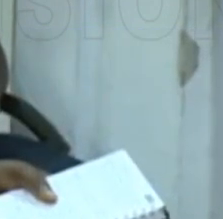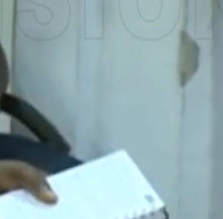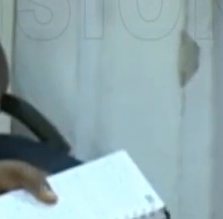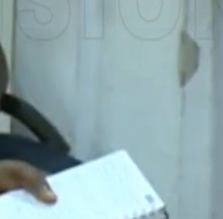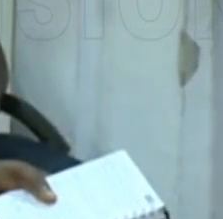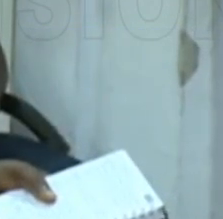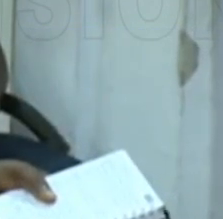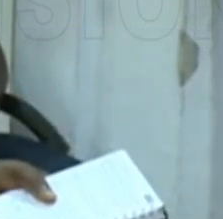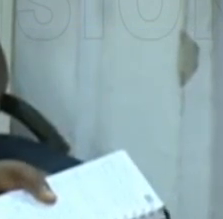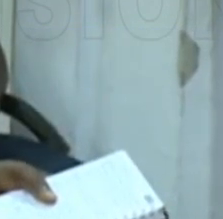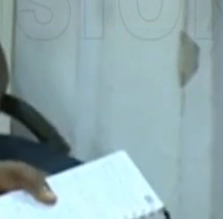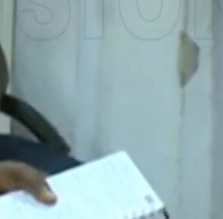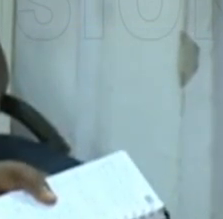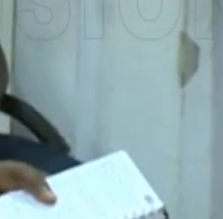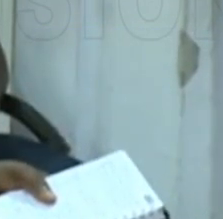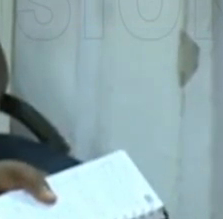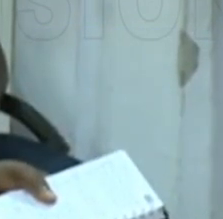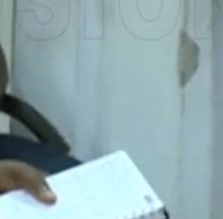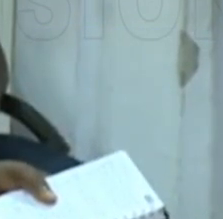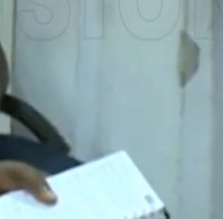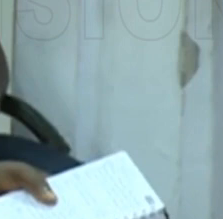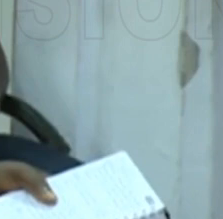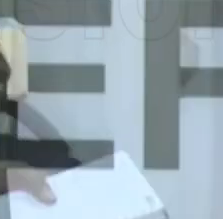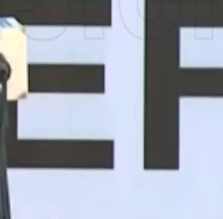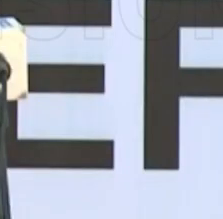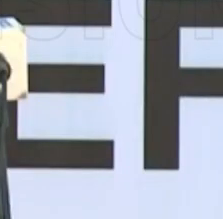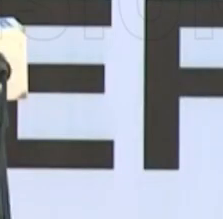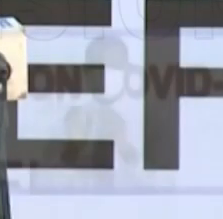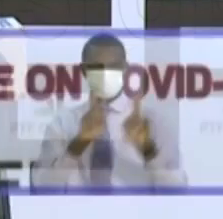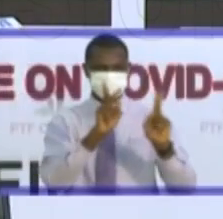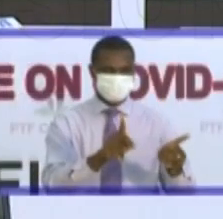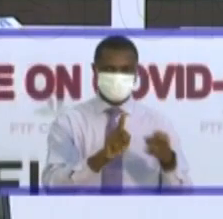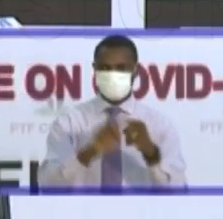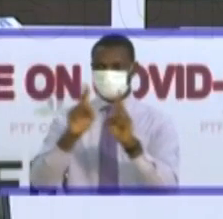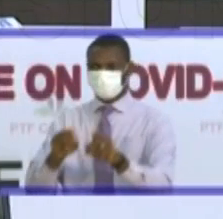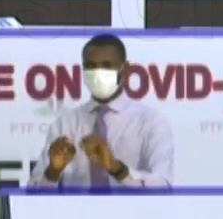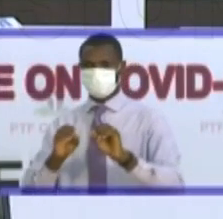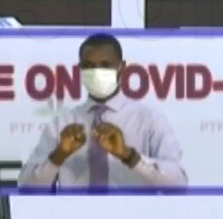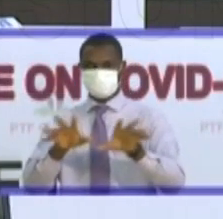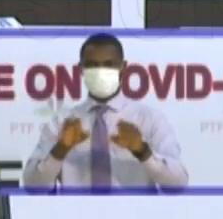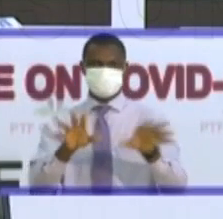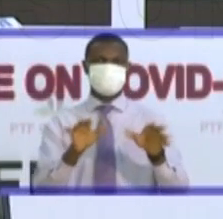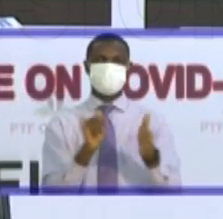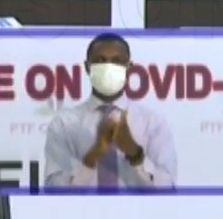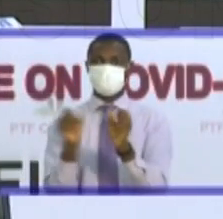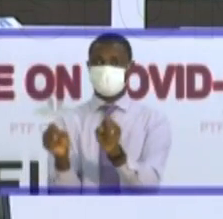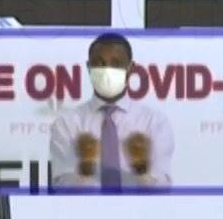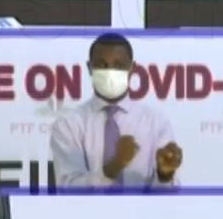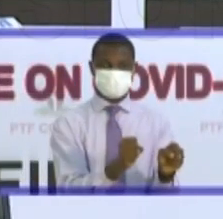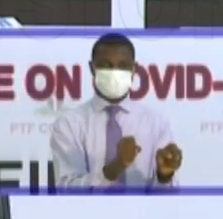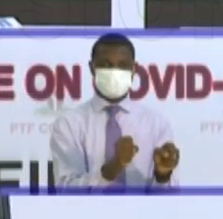is ongoing in communities with evidence of person-to-person transmission. This strategy requires